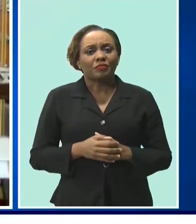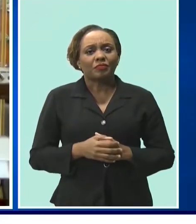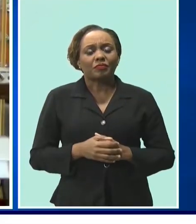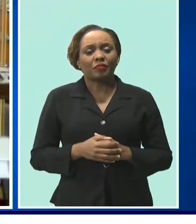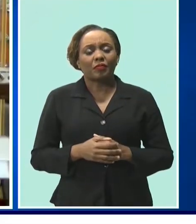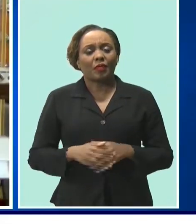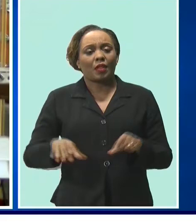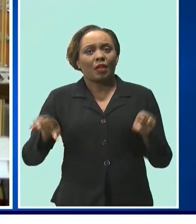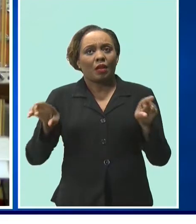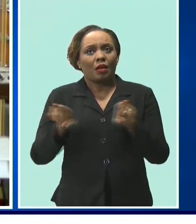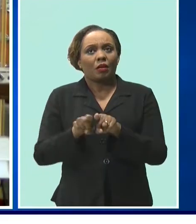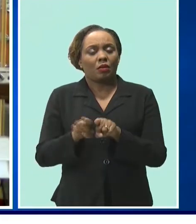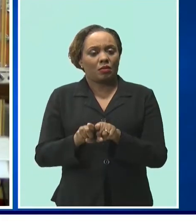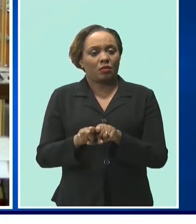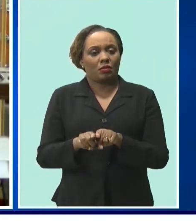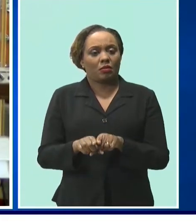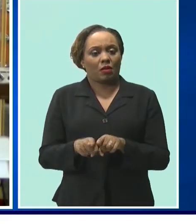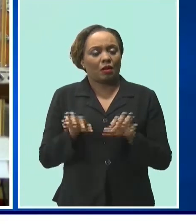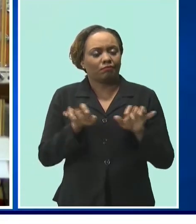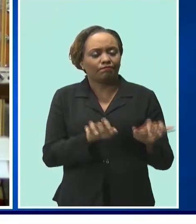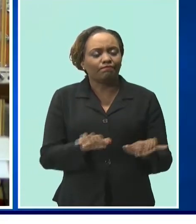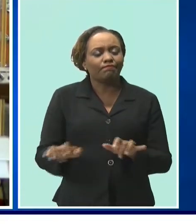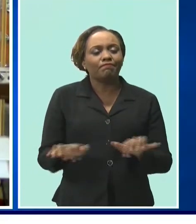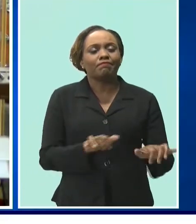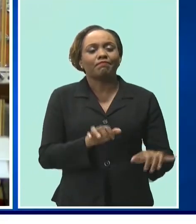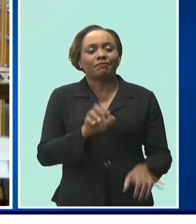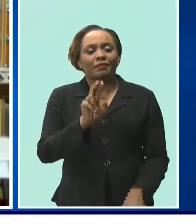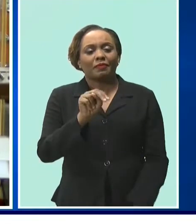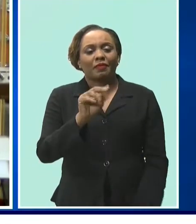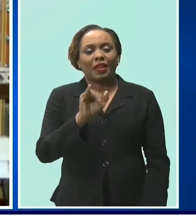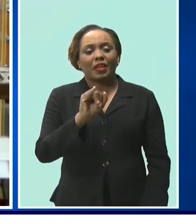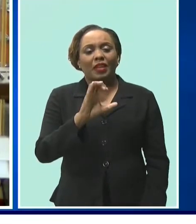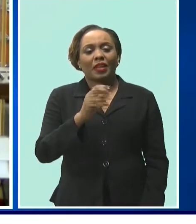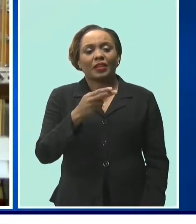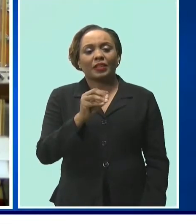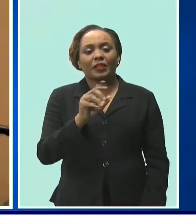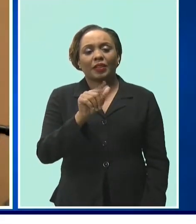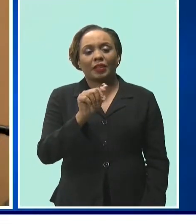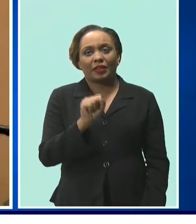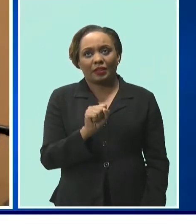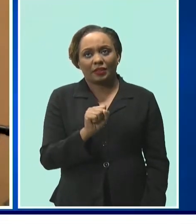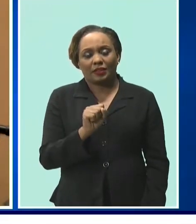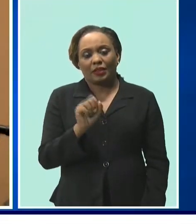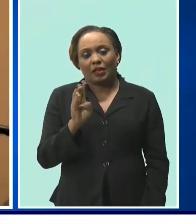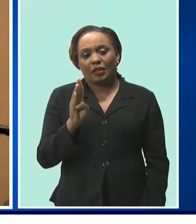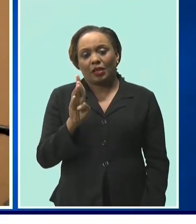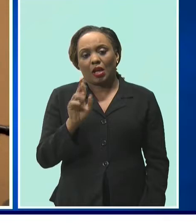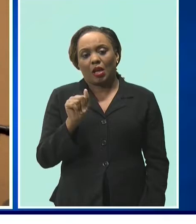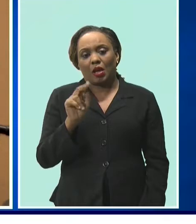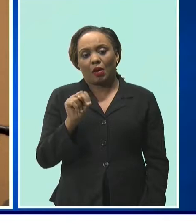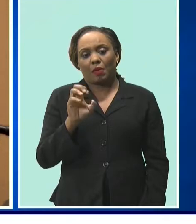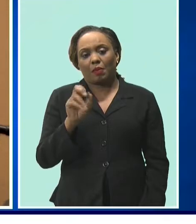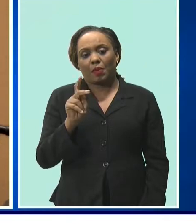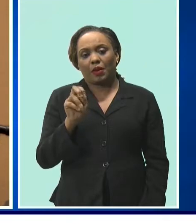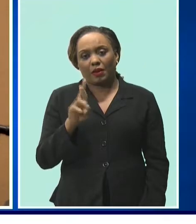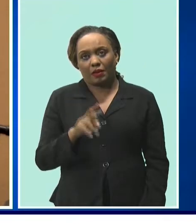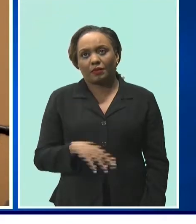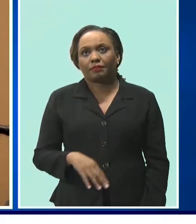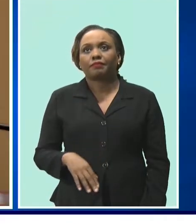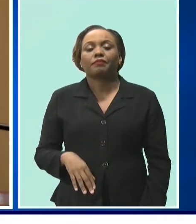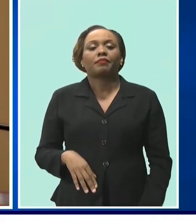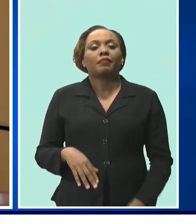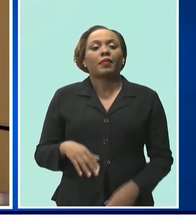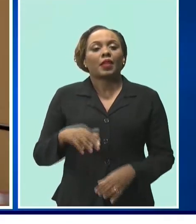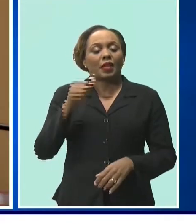There was also a solo from award-winning musician Nicholas Branker and Bible readings by Sister Dalcia and